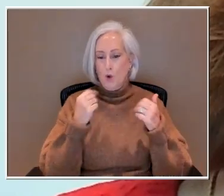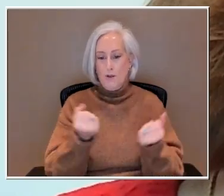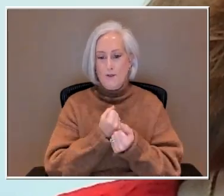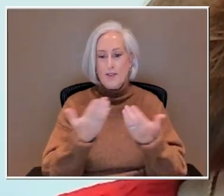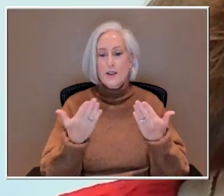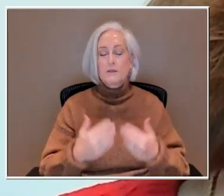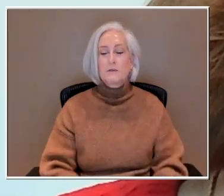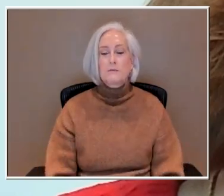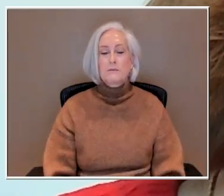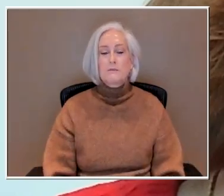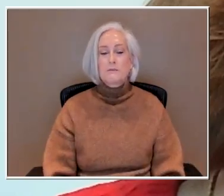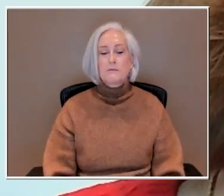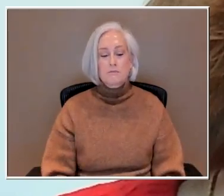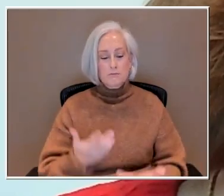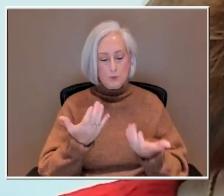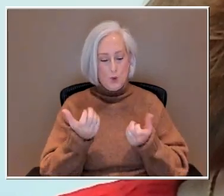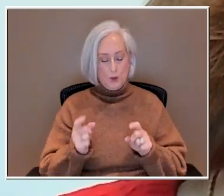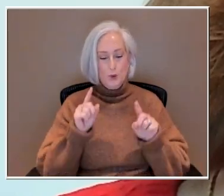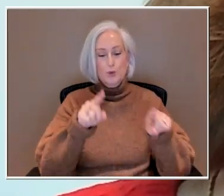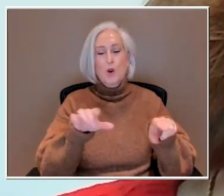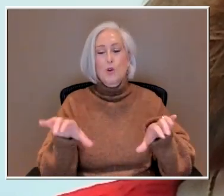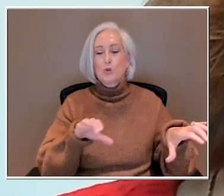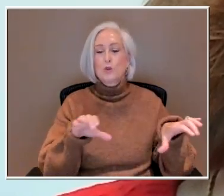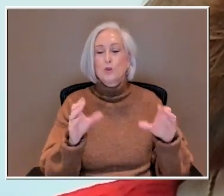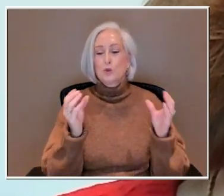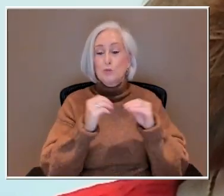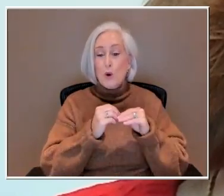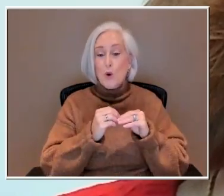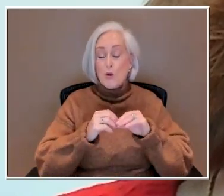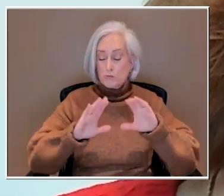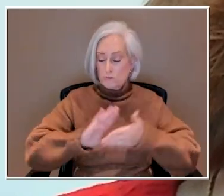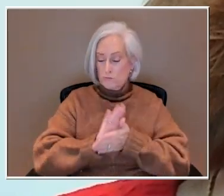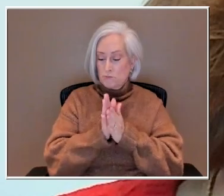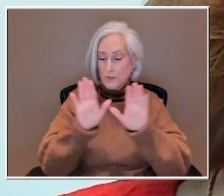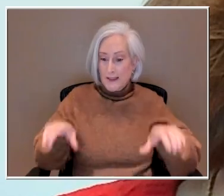out and do more, be more active, like take more,